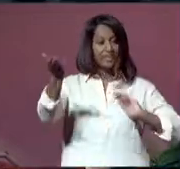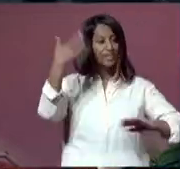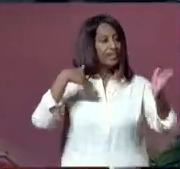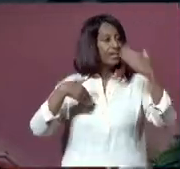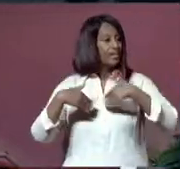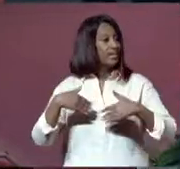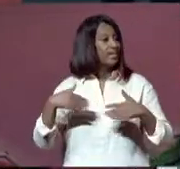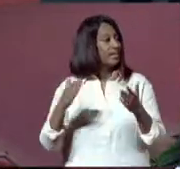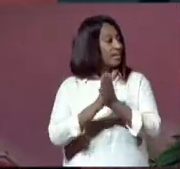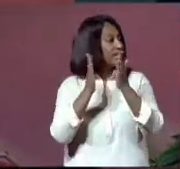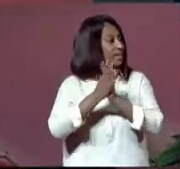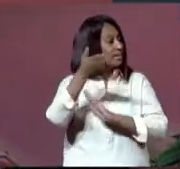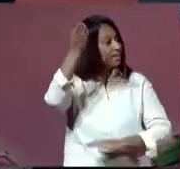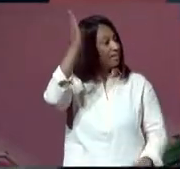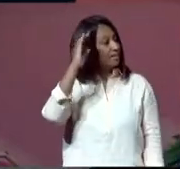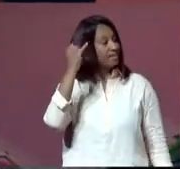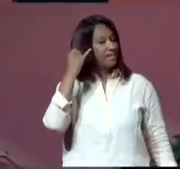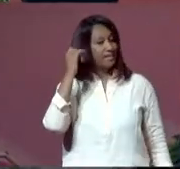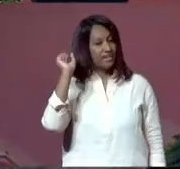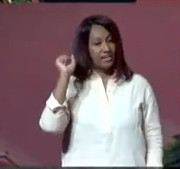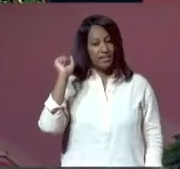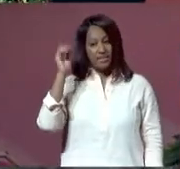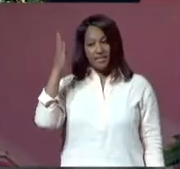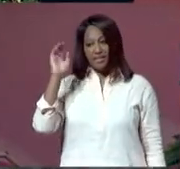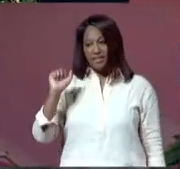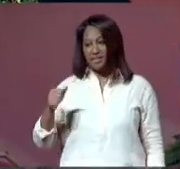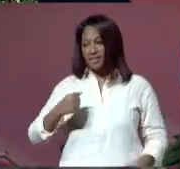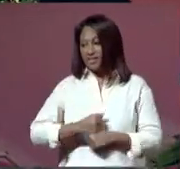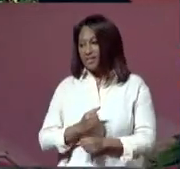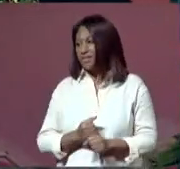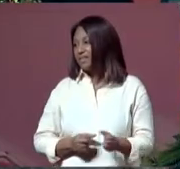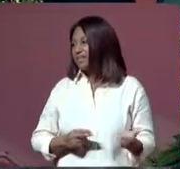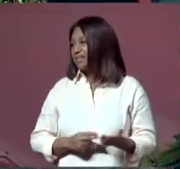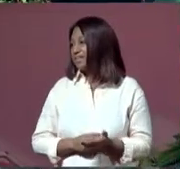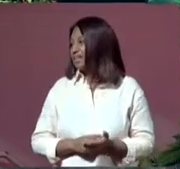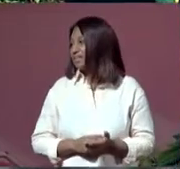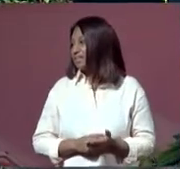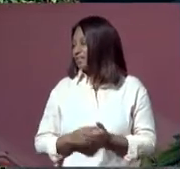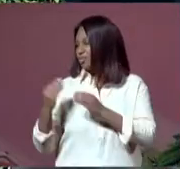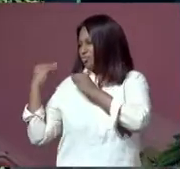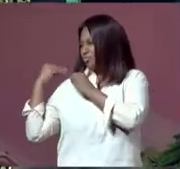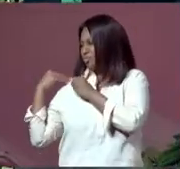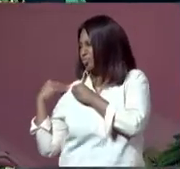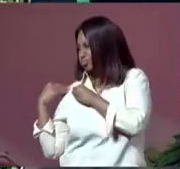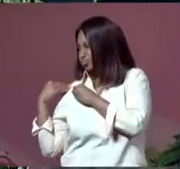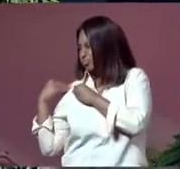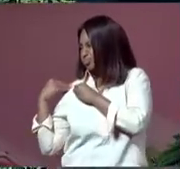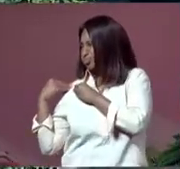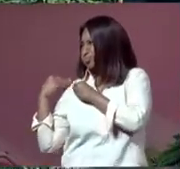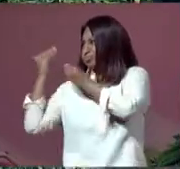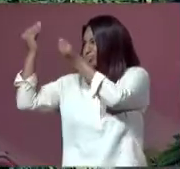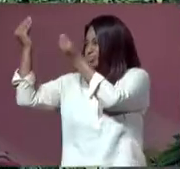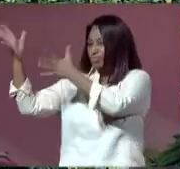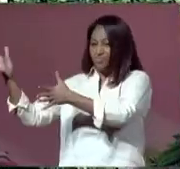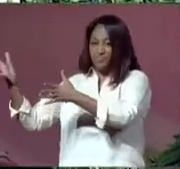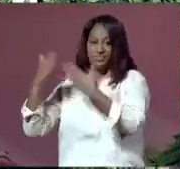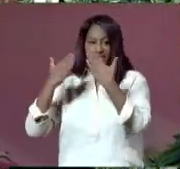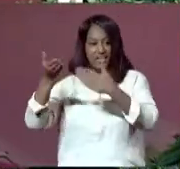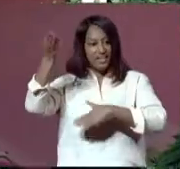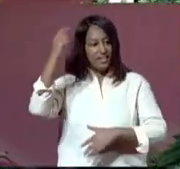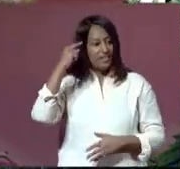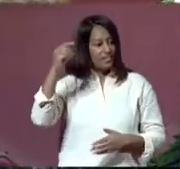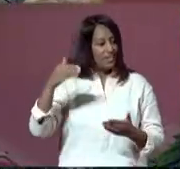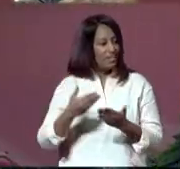God, that God can make sure you put that water pot down. Let's thank God for our new family members.